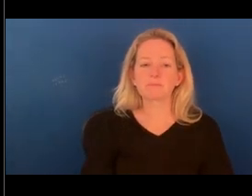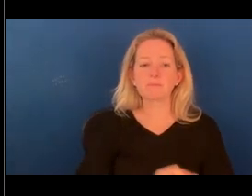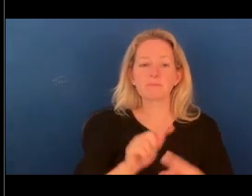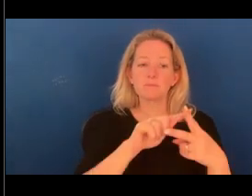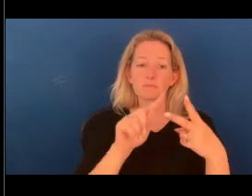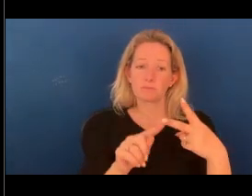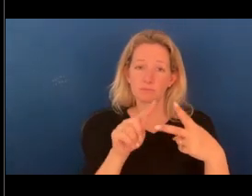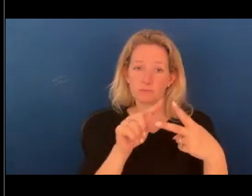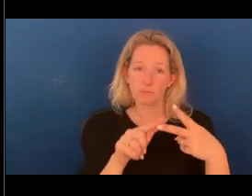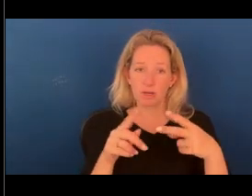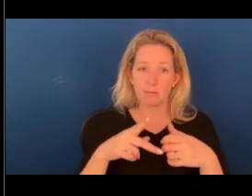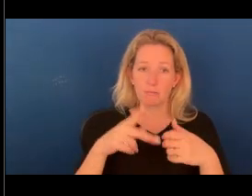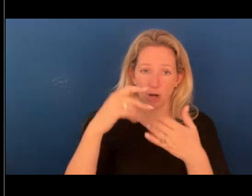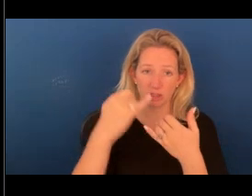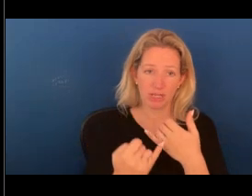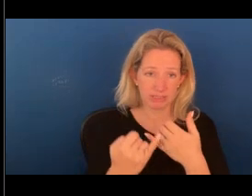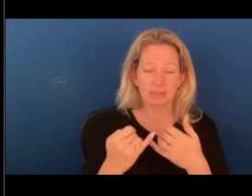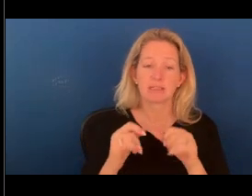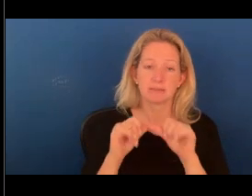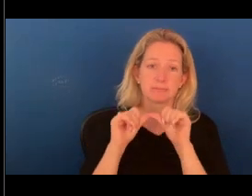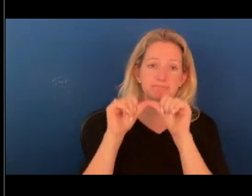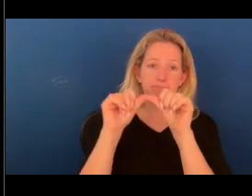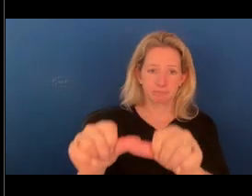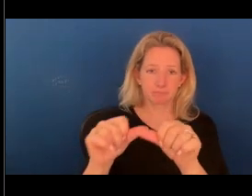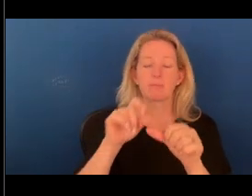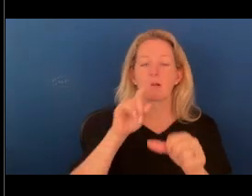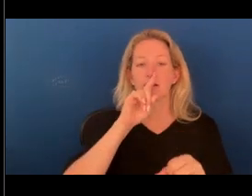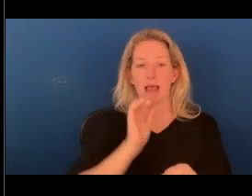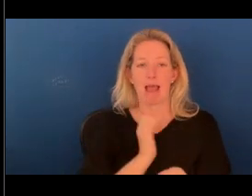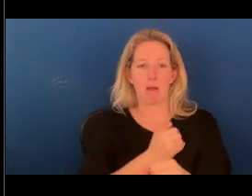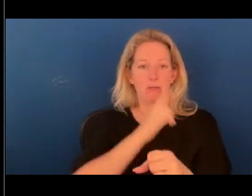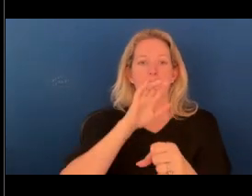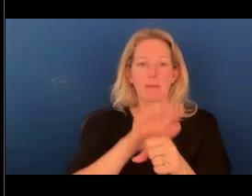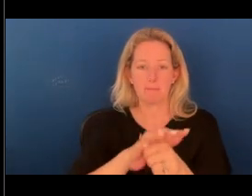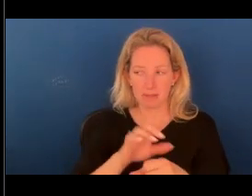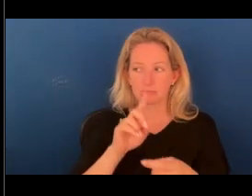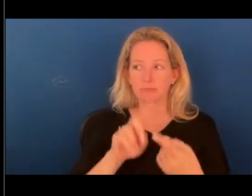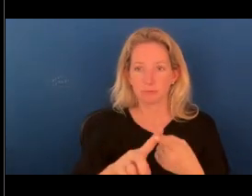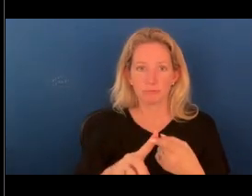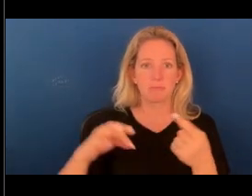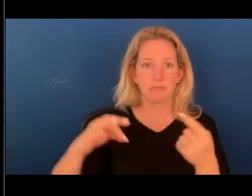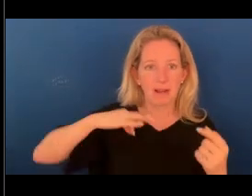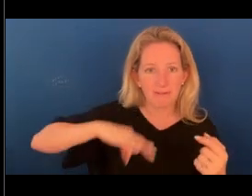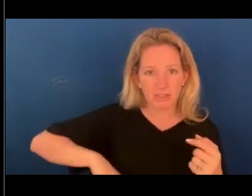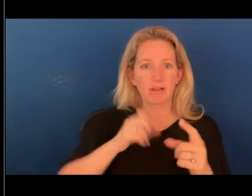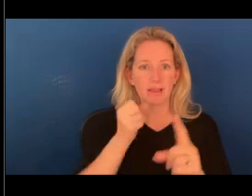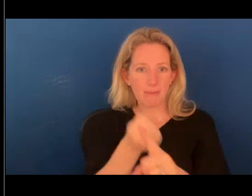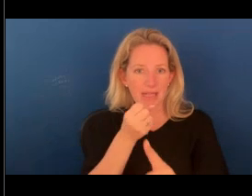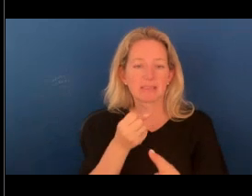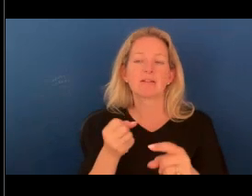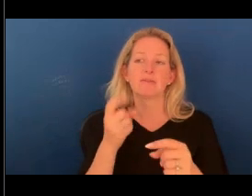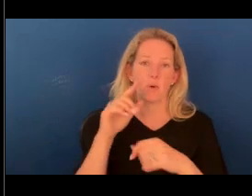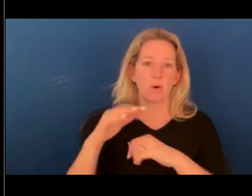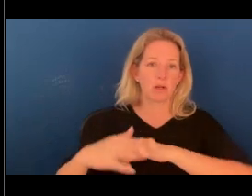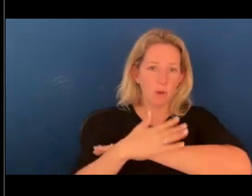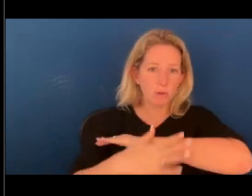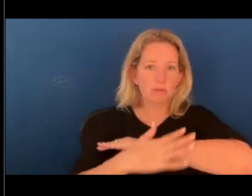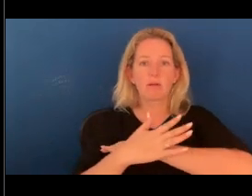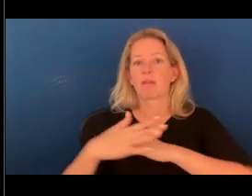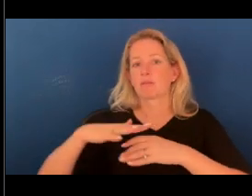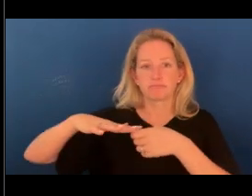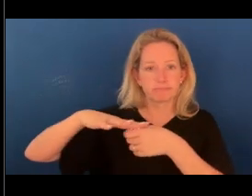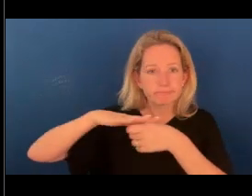competitive funding opportunities continue the program's commitment to make tangible, beneficial impacts to coastal and marine habitats and communities around